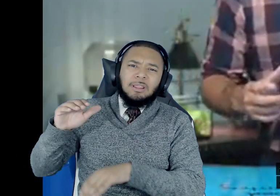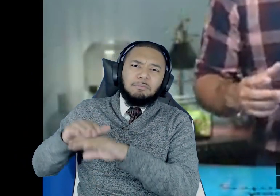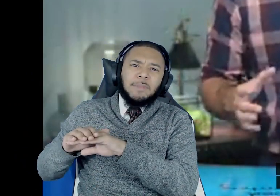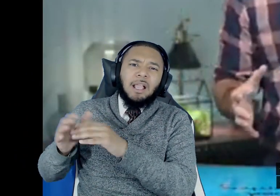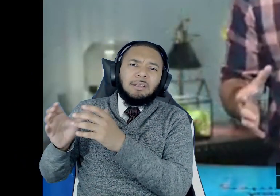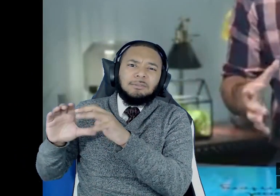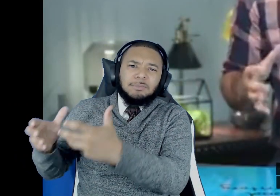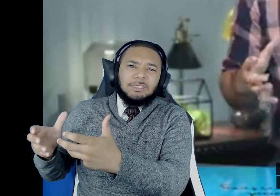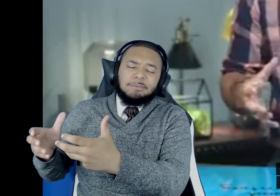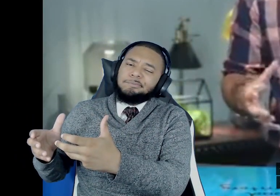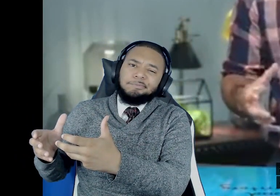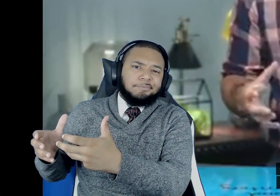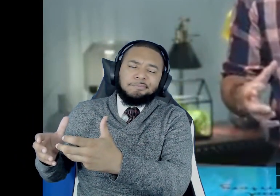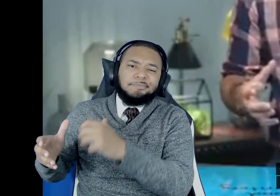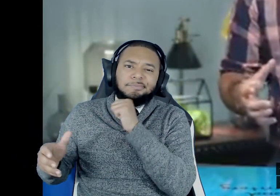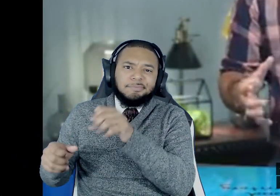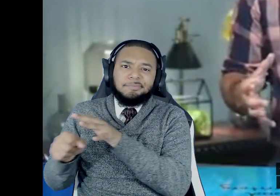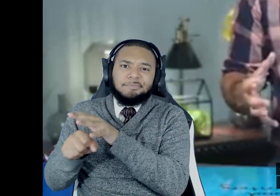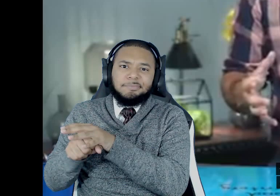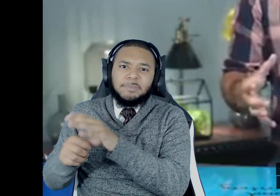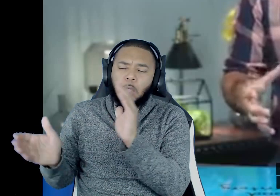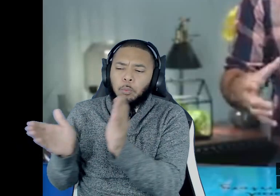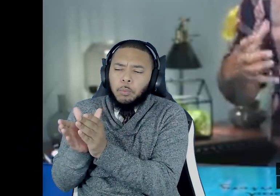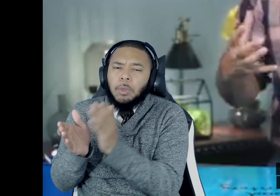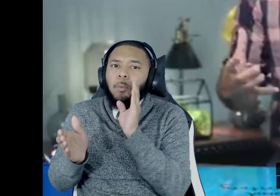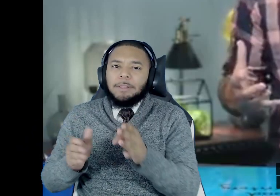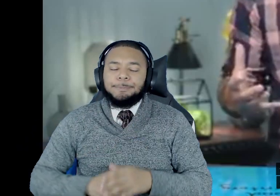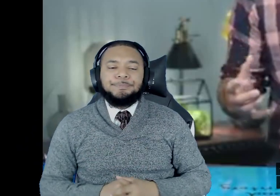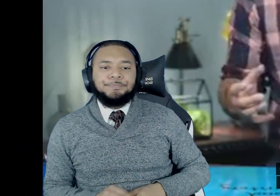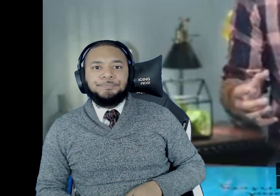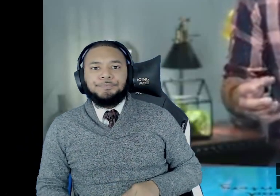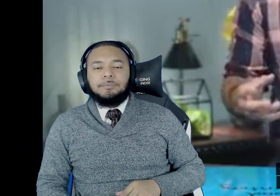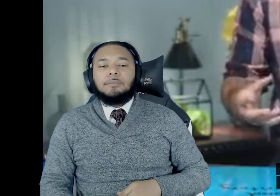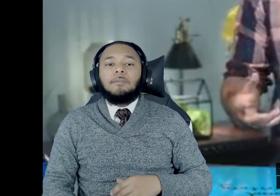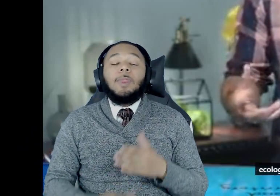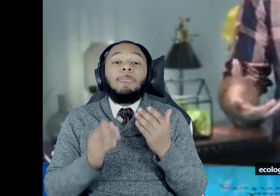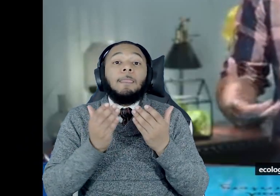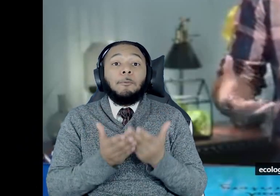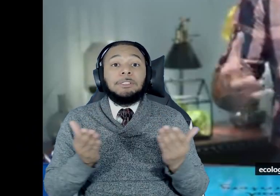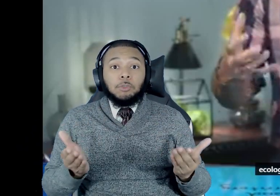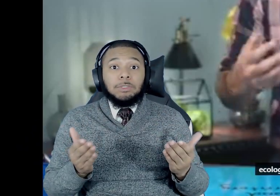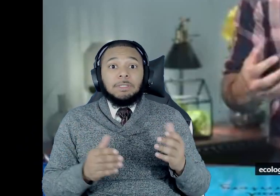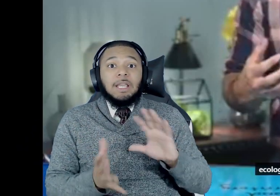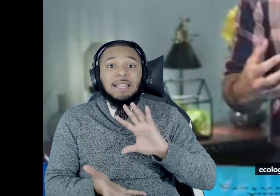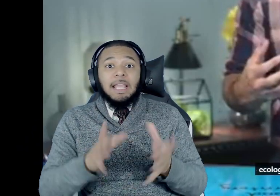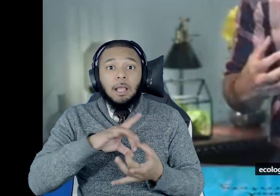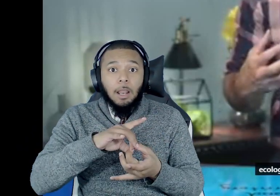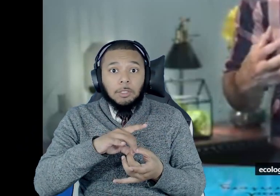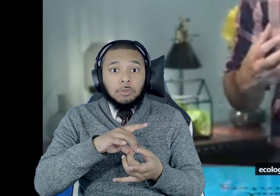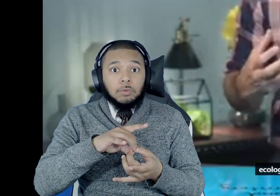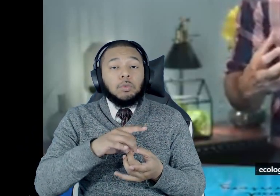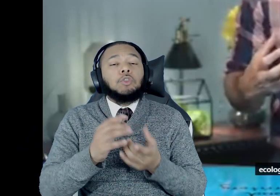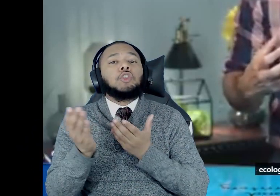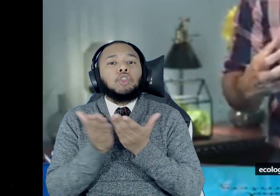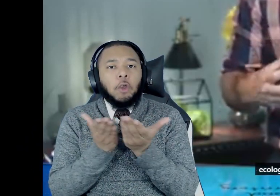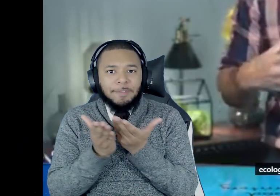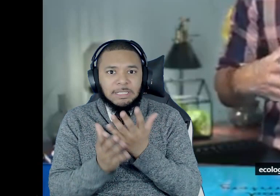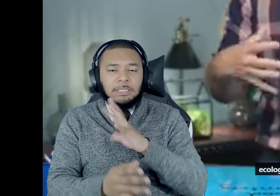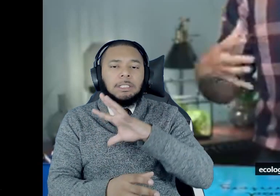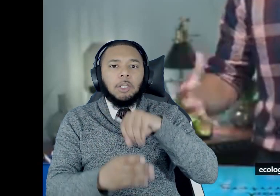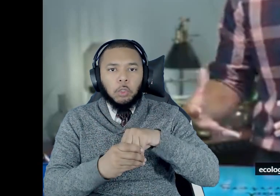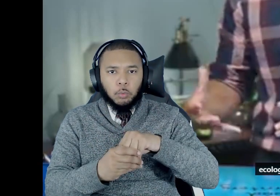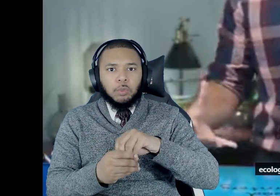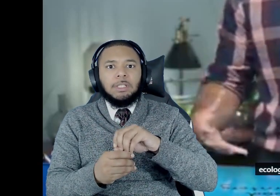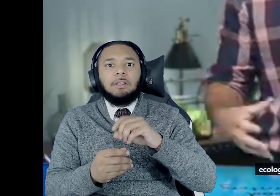to ecological resources, one thing we also want to include here is the ecological services that are provided,